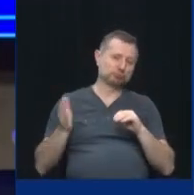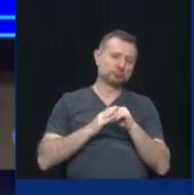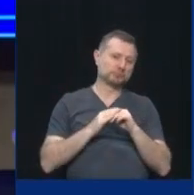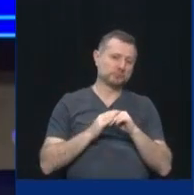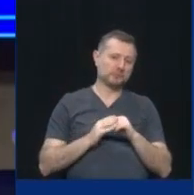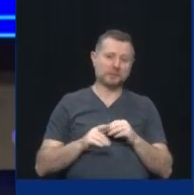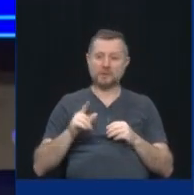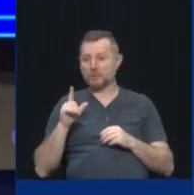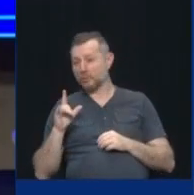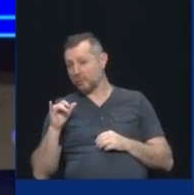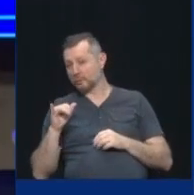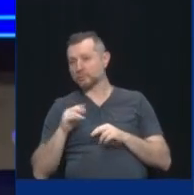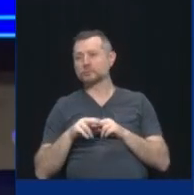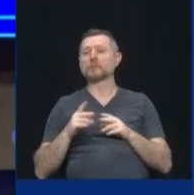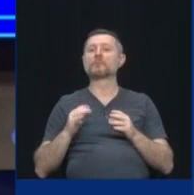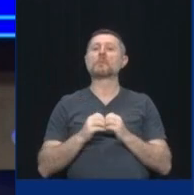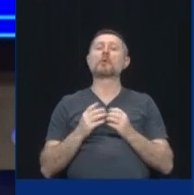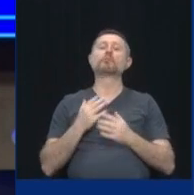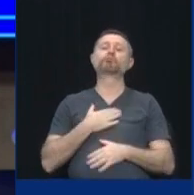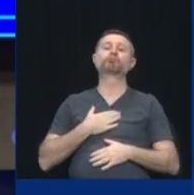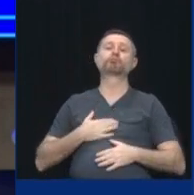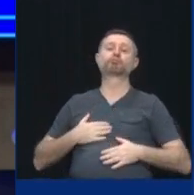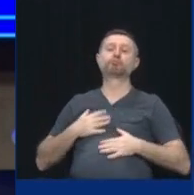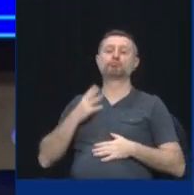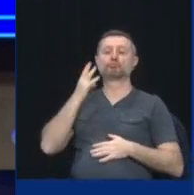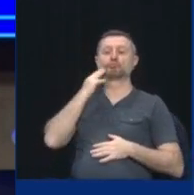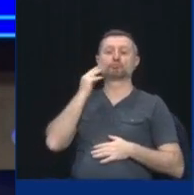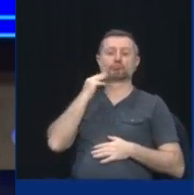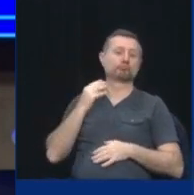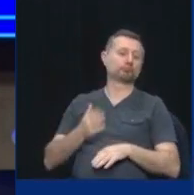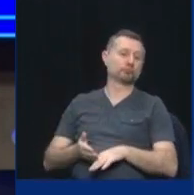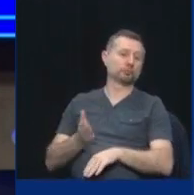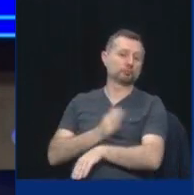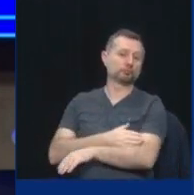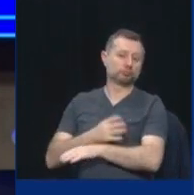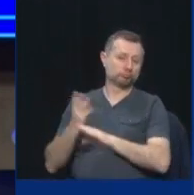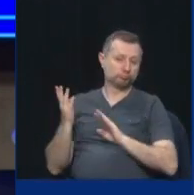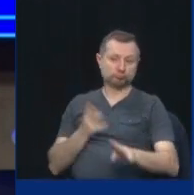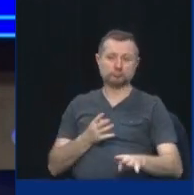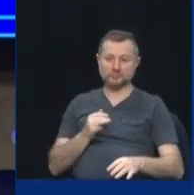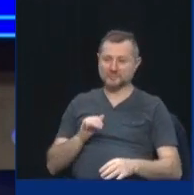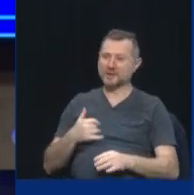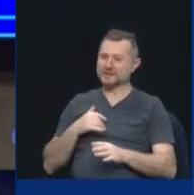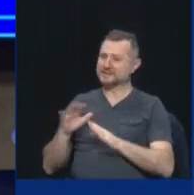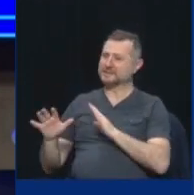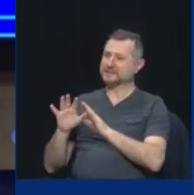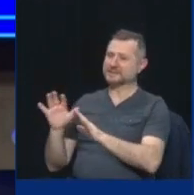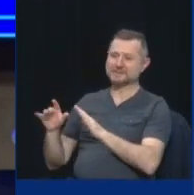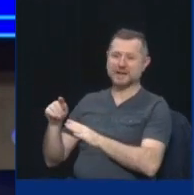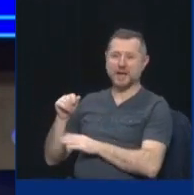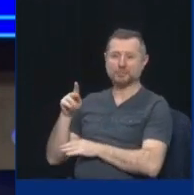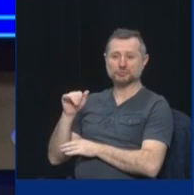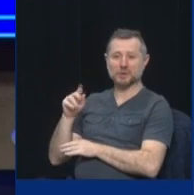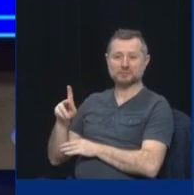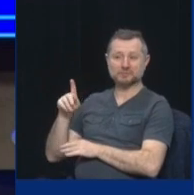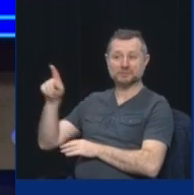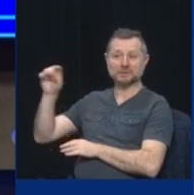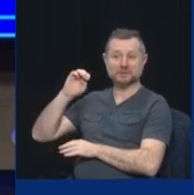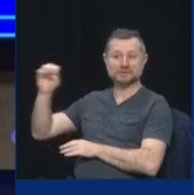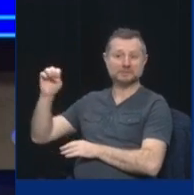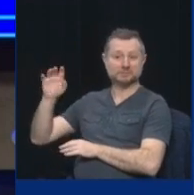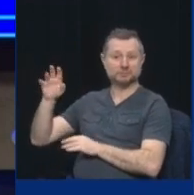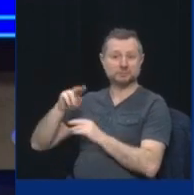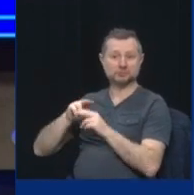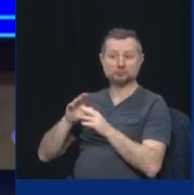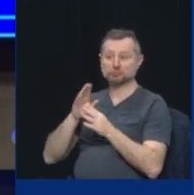are going to see significant improvement. We're going to continue to press Amtrak to do the East River tunnels in a way that impacts